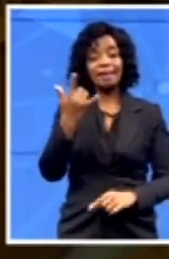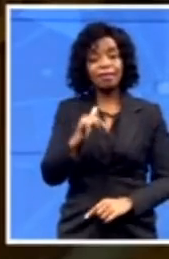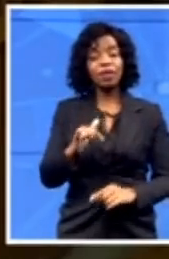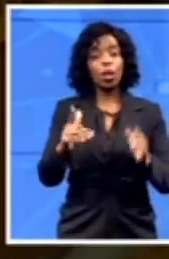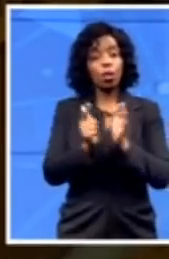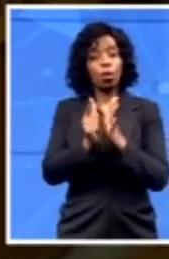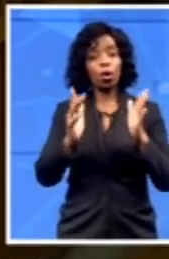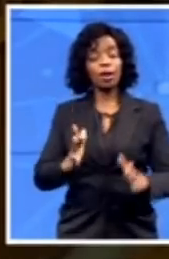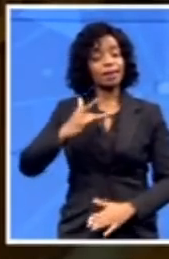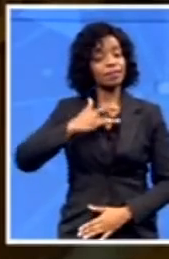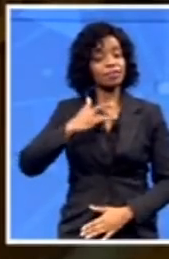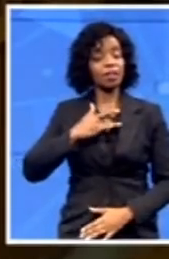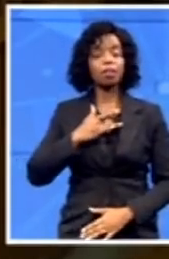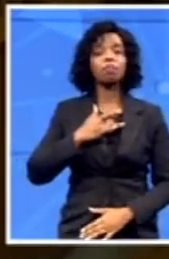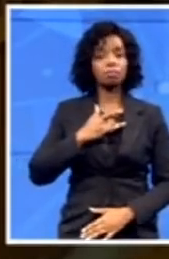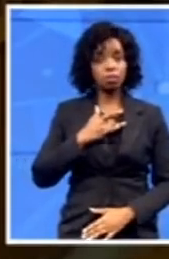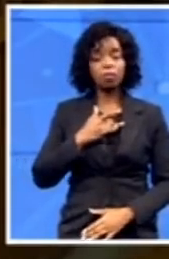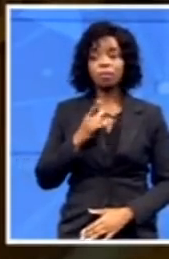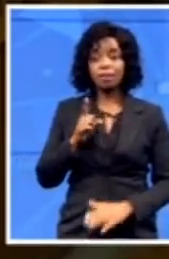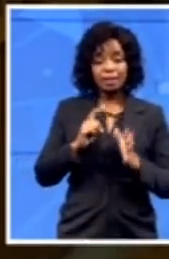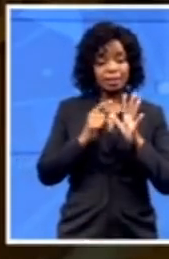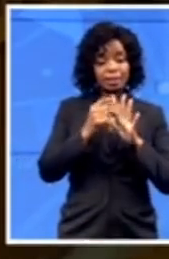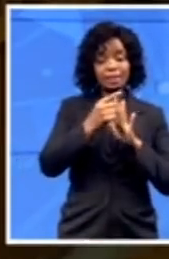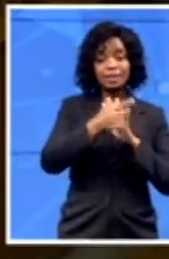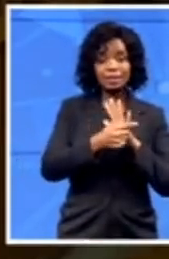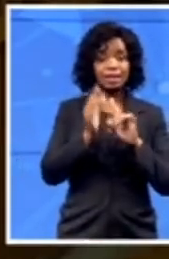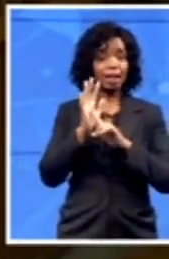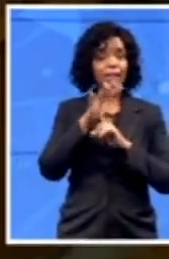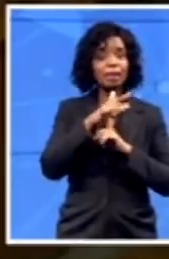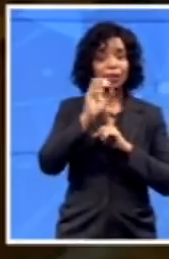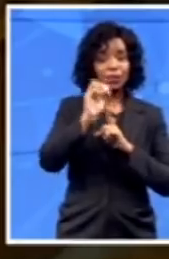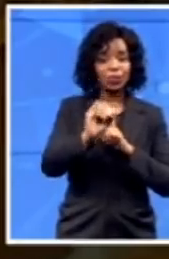being prejudiced, that they should take it up with other courts. So today,